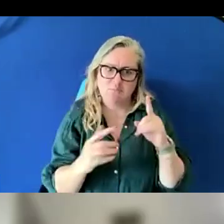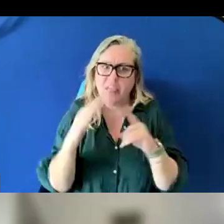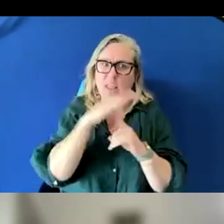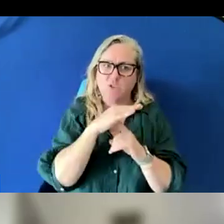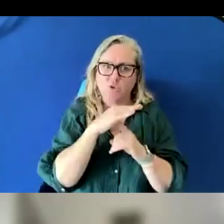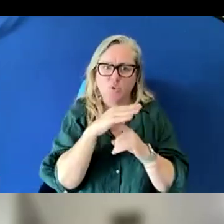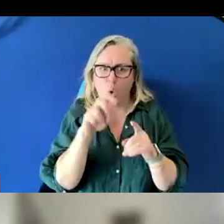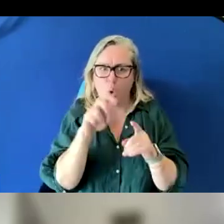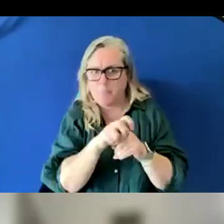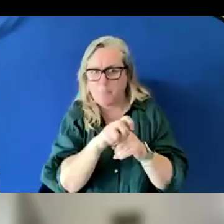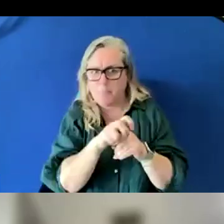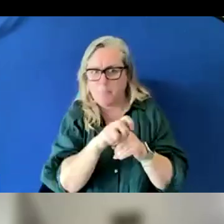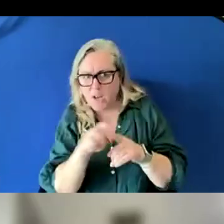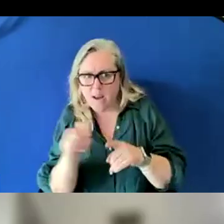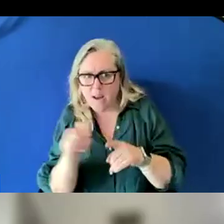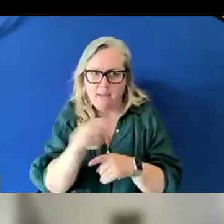through life.